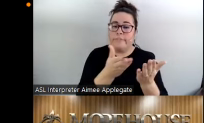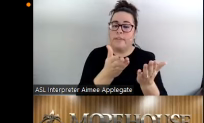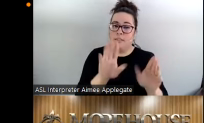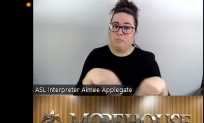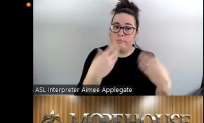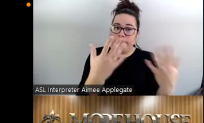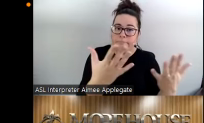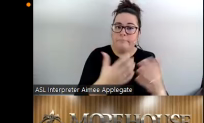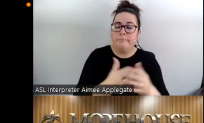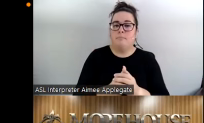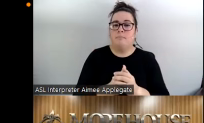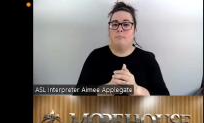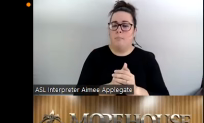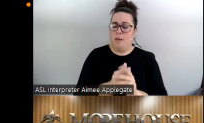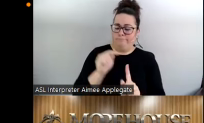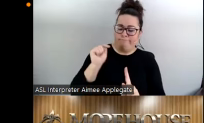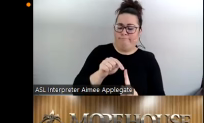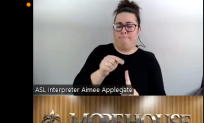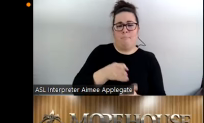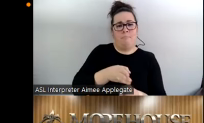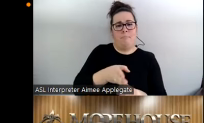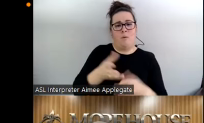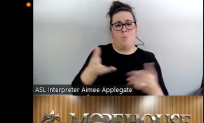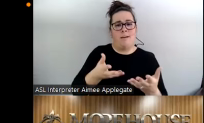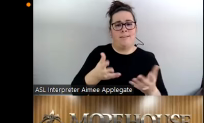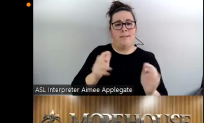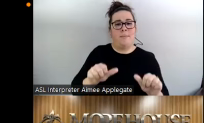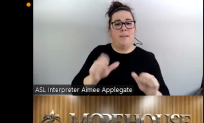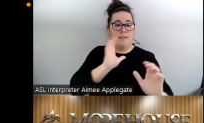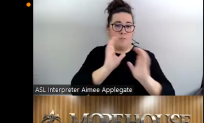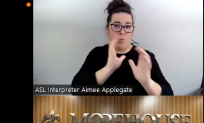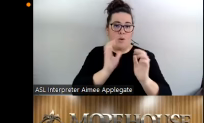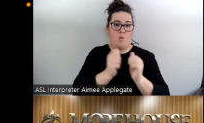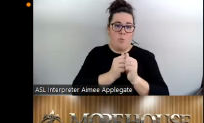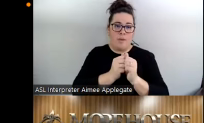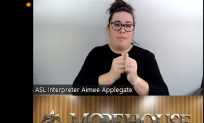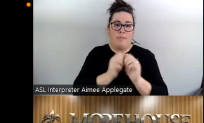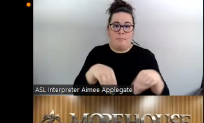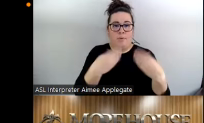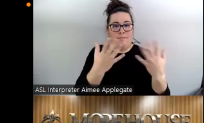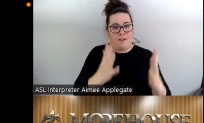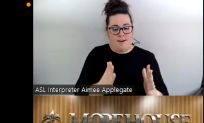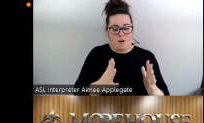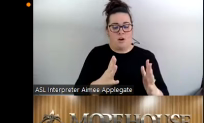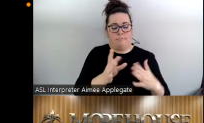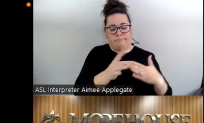the ability to communicate with a social service provider and then being able to point you in the right direction.